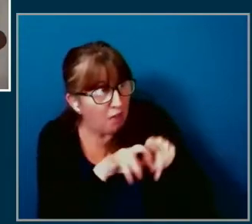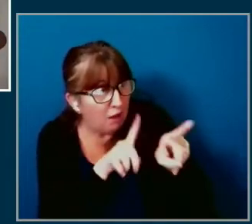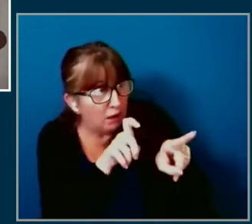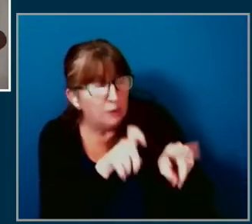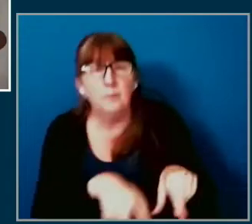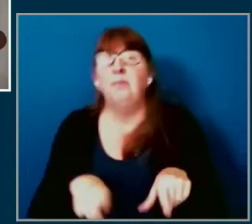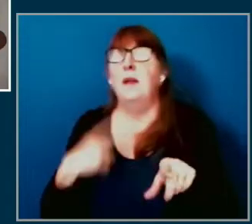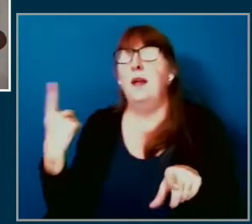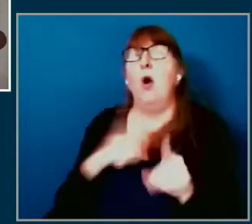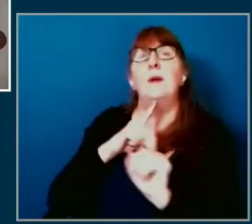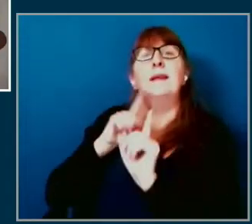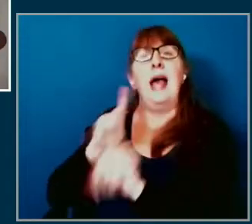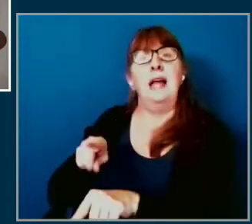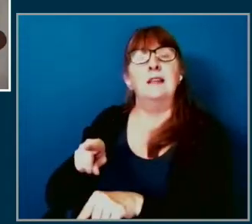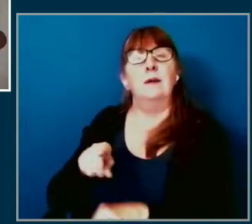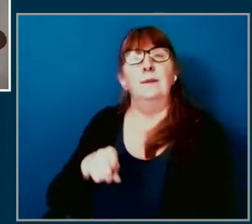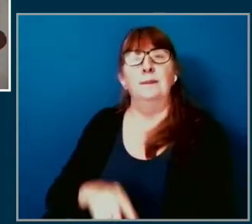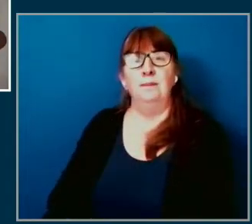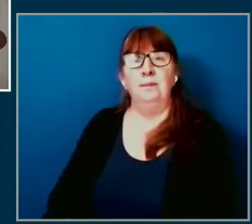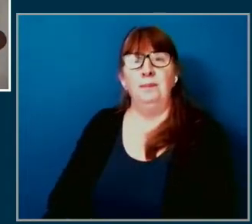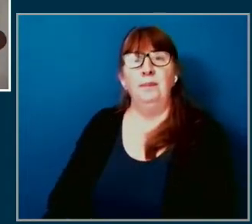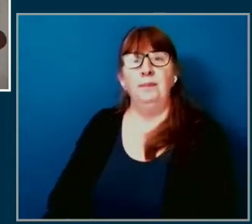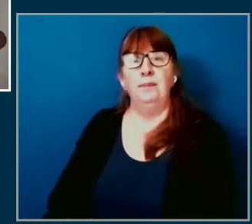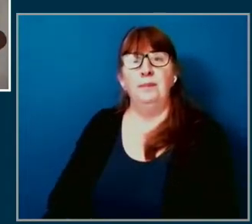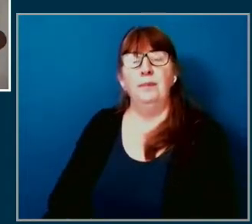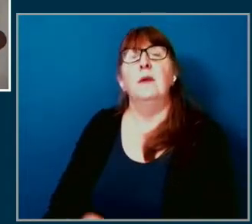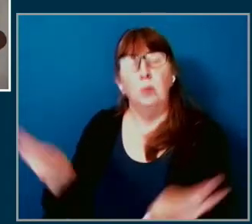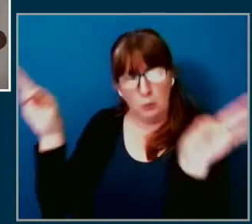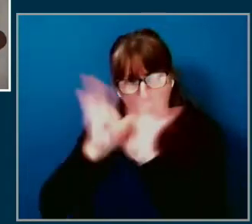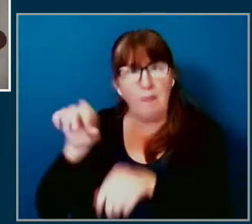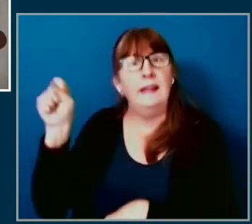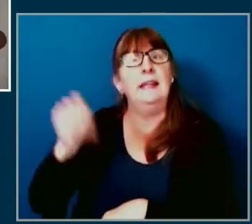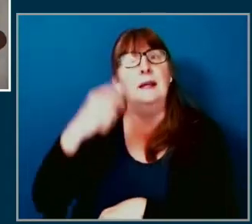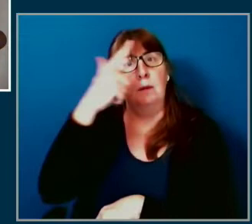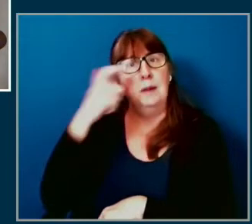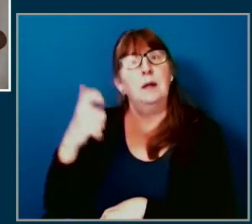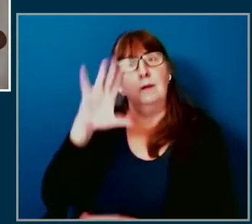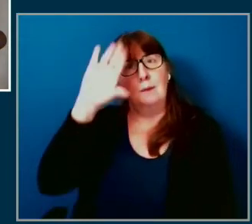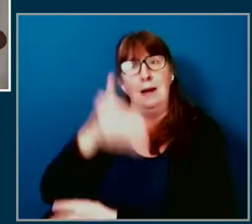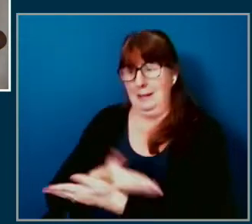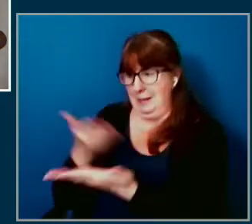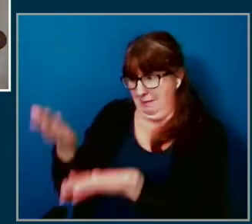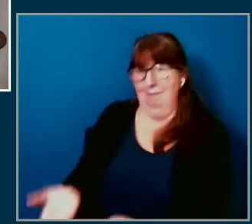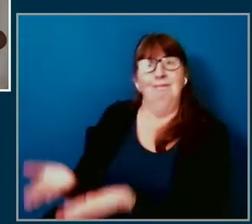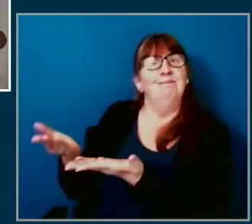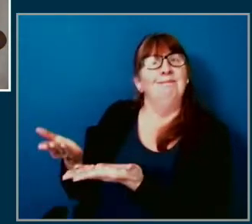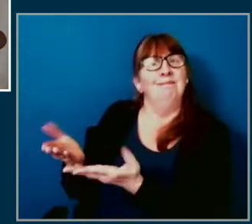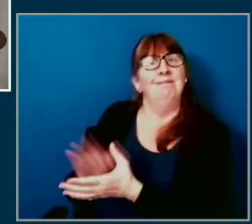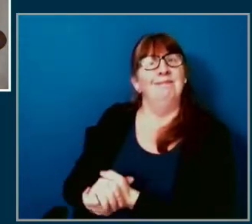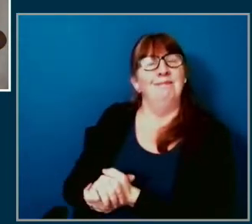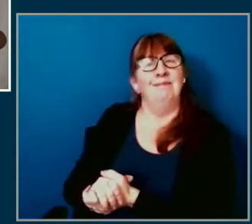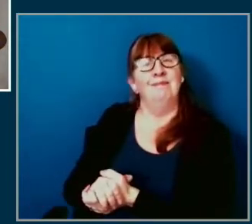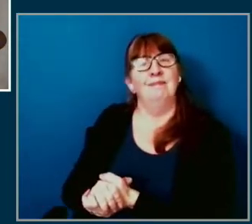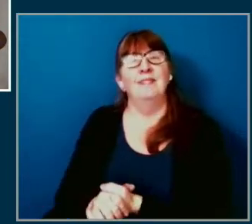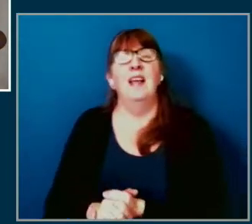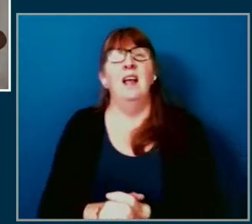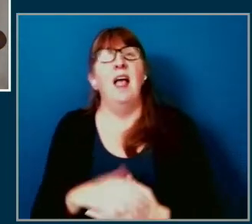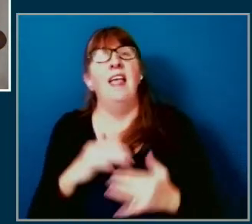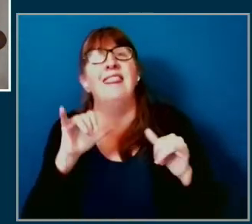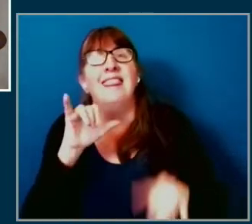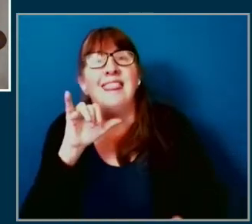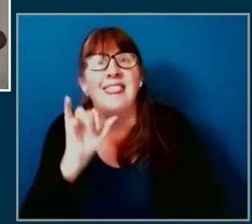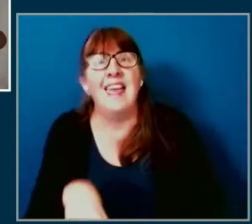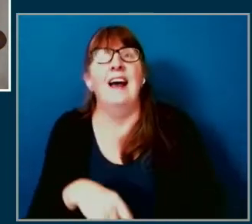pena por quien mi hijo es hoy." It was worth it because of who my son is today. And this is what gets me through the toughest